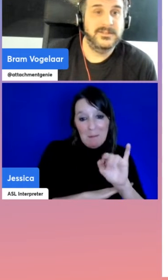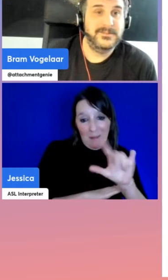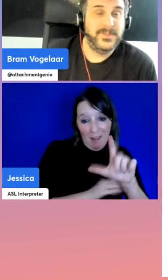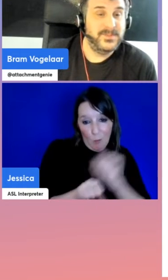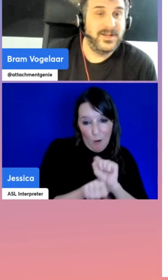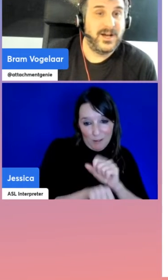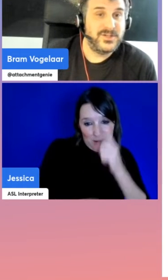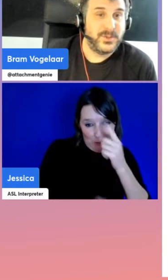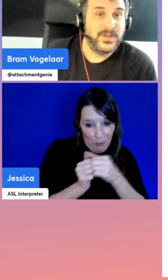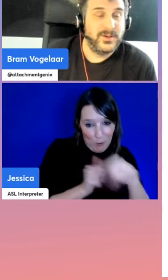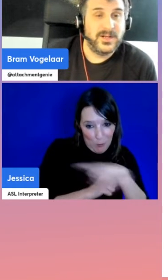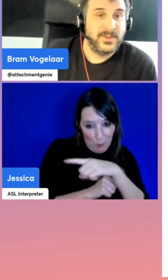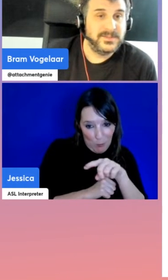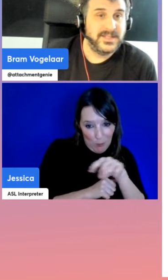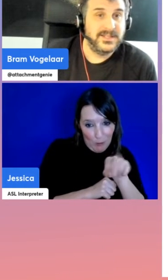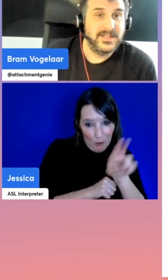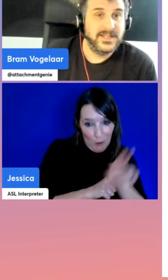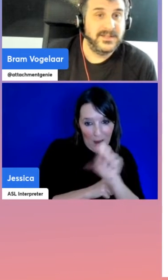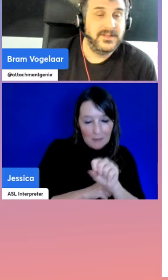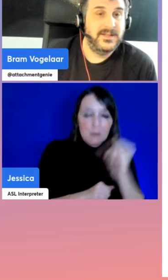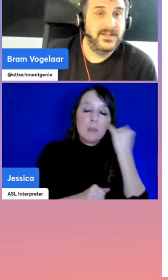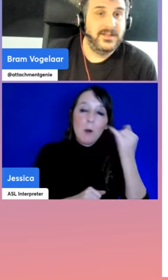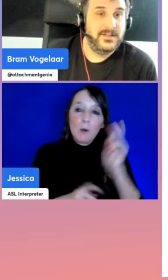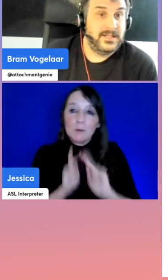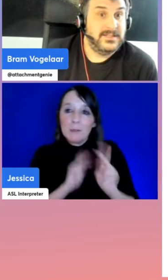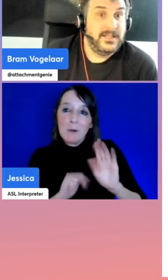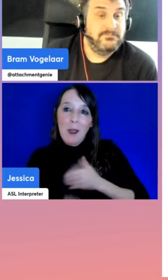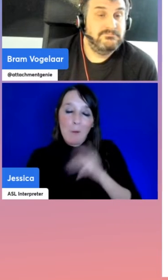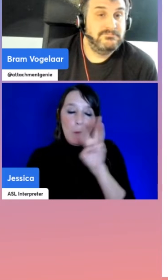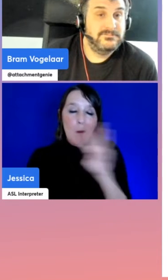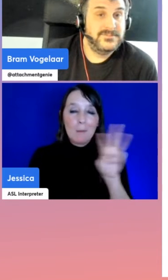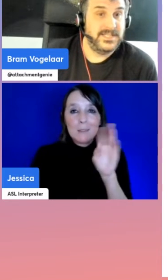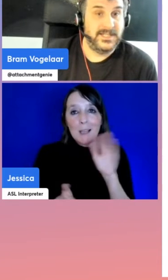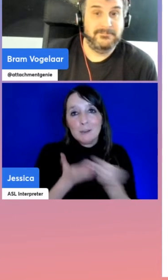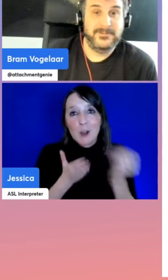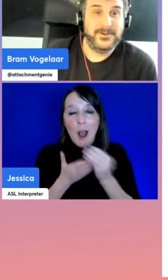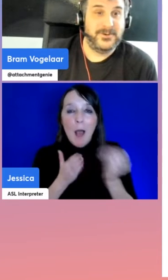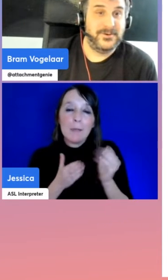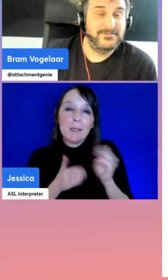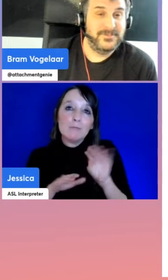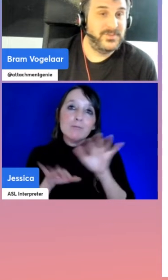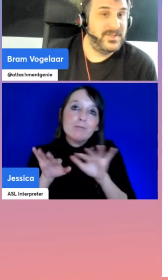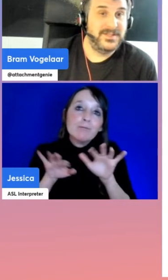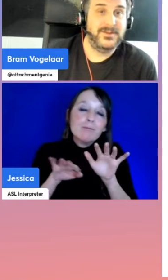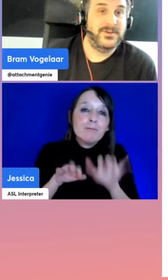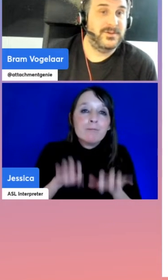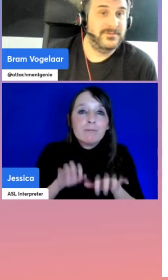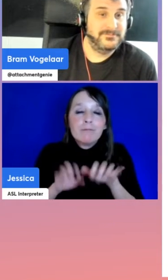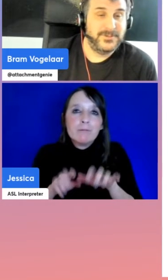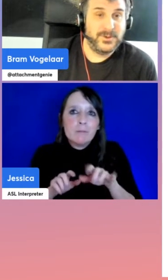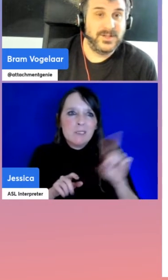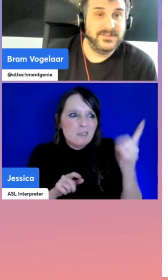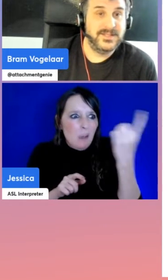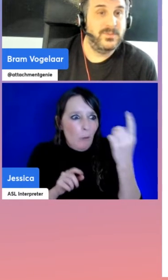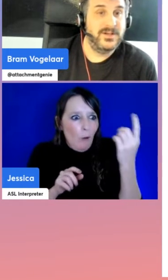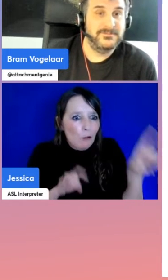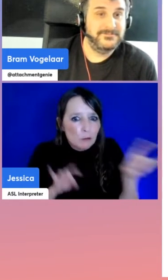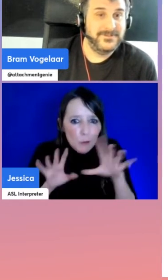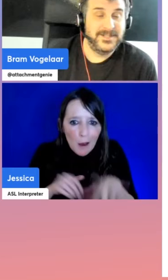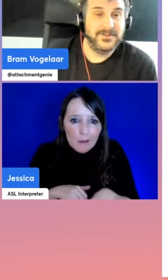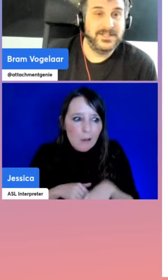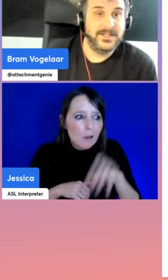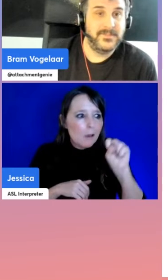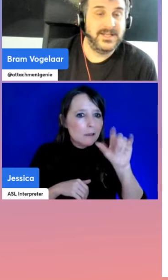and people are shopping on our website in, let's say, Sydney or Brisbane or Auckland,